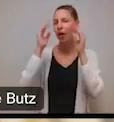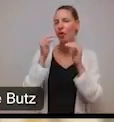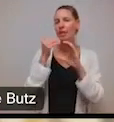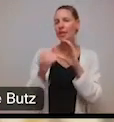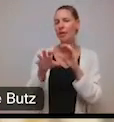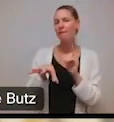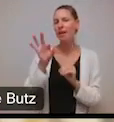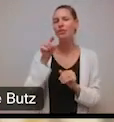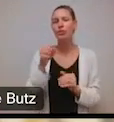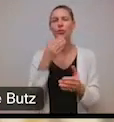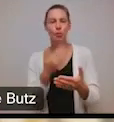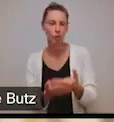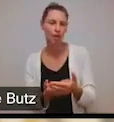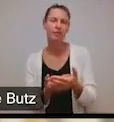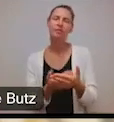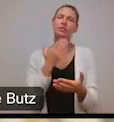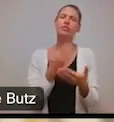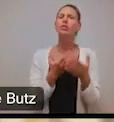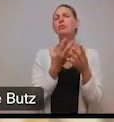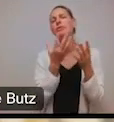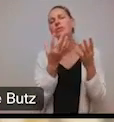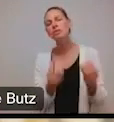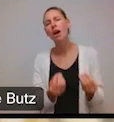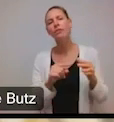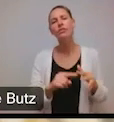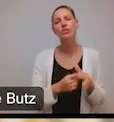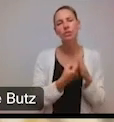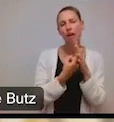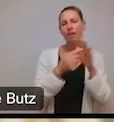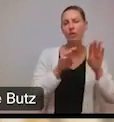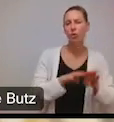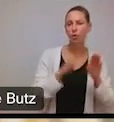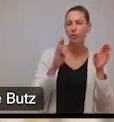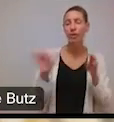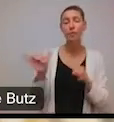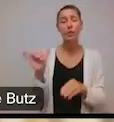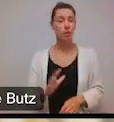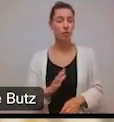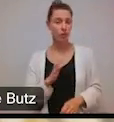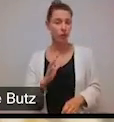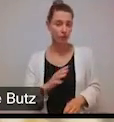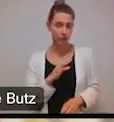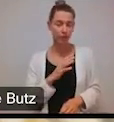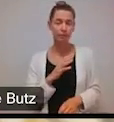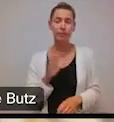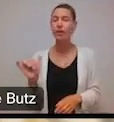to open up your email. It's very formal, but it also adds this personal touch so that the